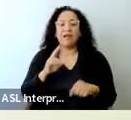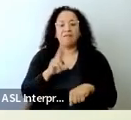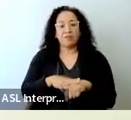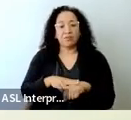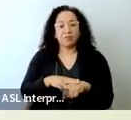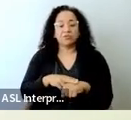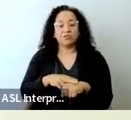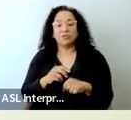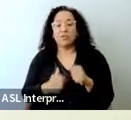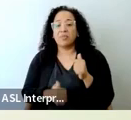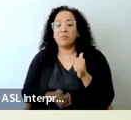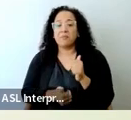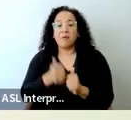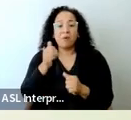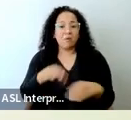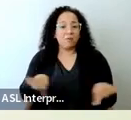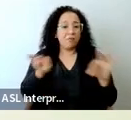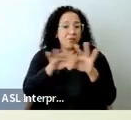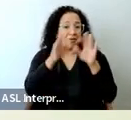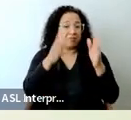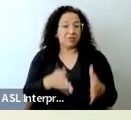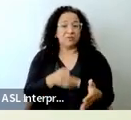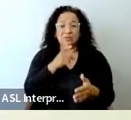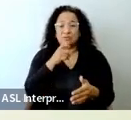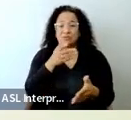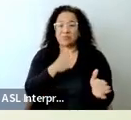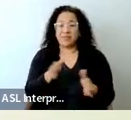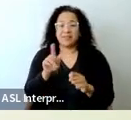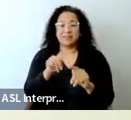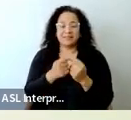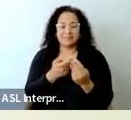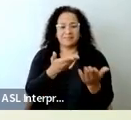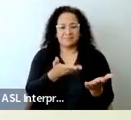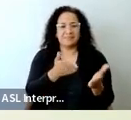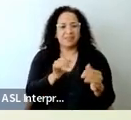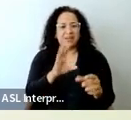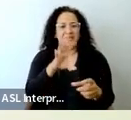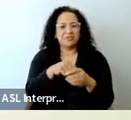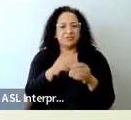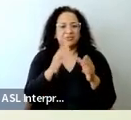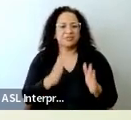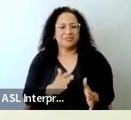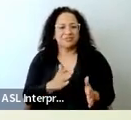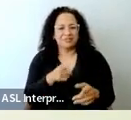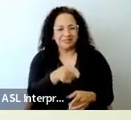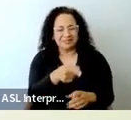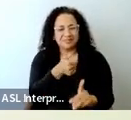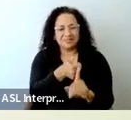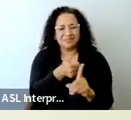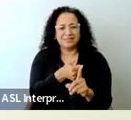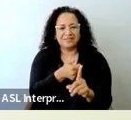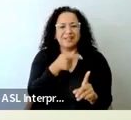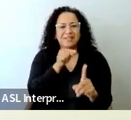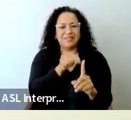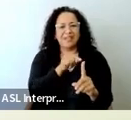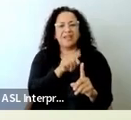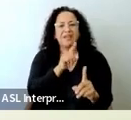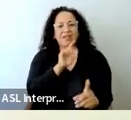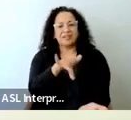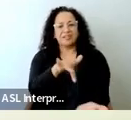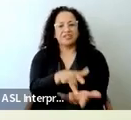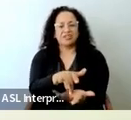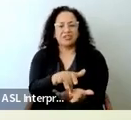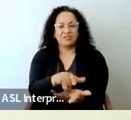course, the most important person in the planning team is the potential participant or the participant. You know, they are at the center